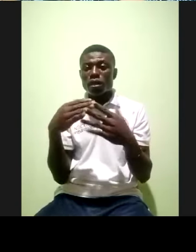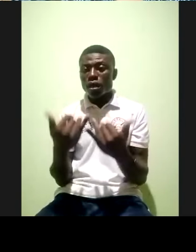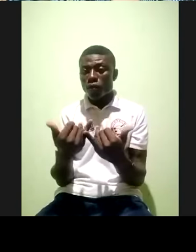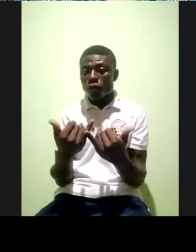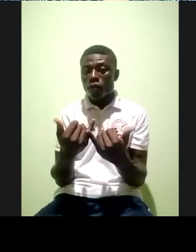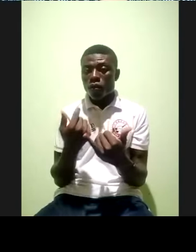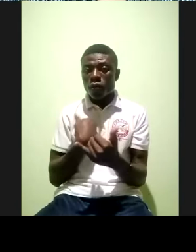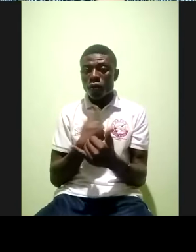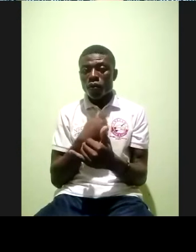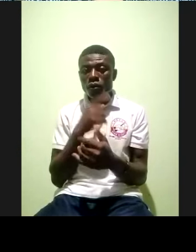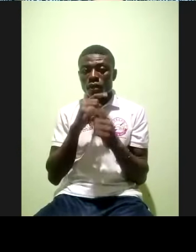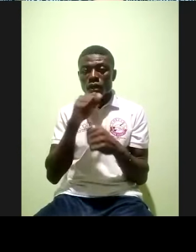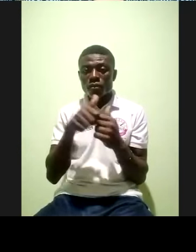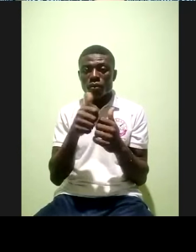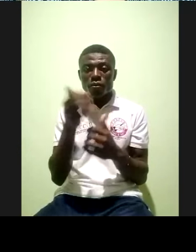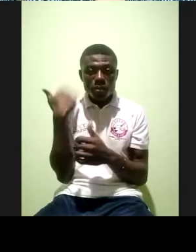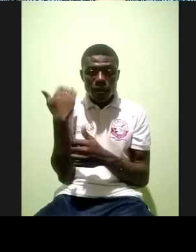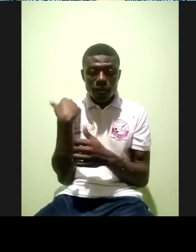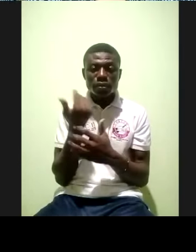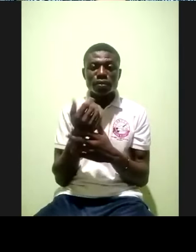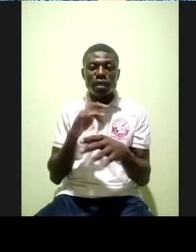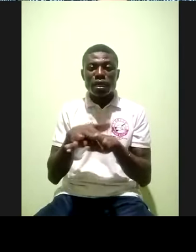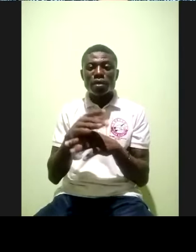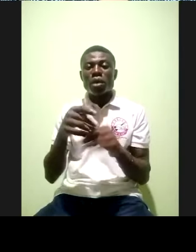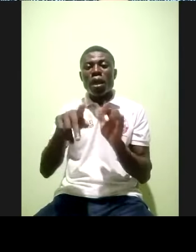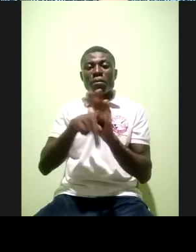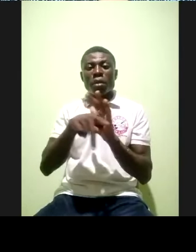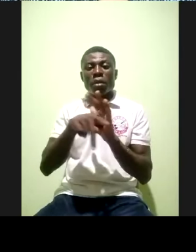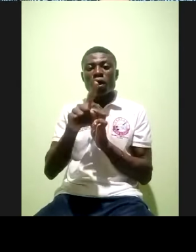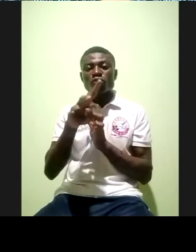briefly about the early grades. I've gone to the upper,